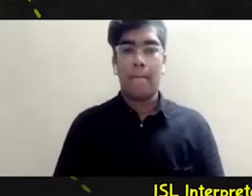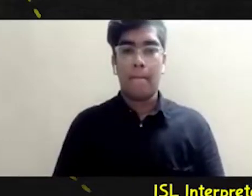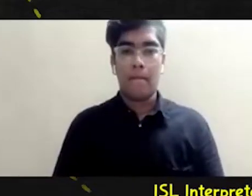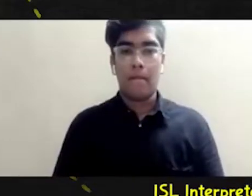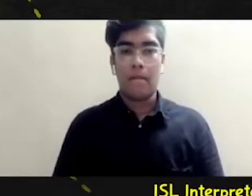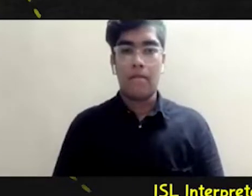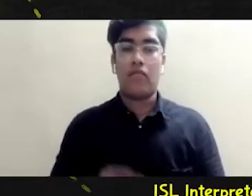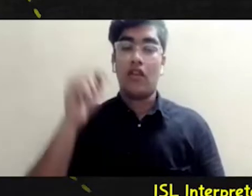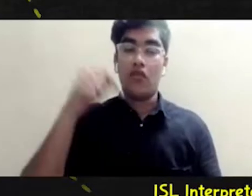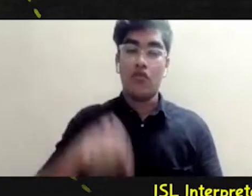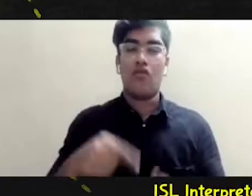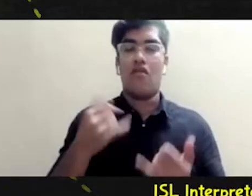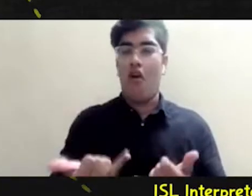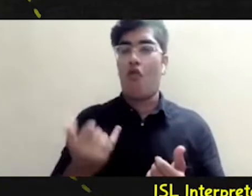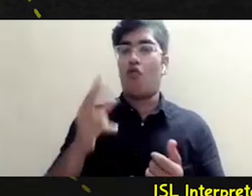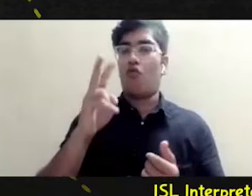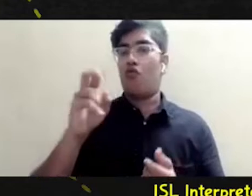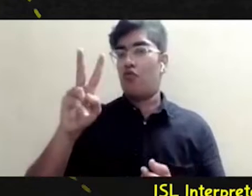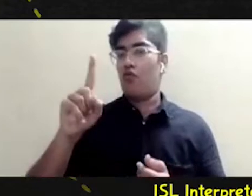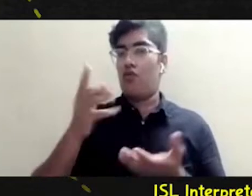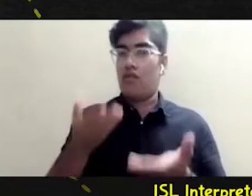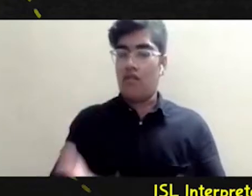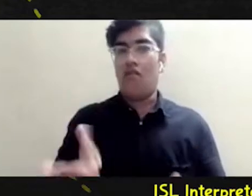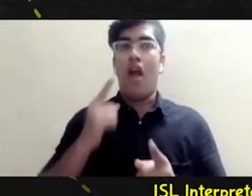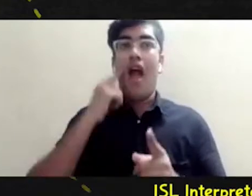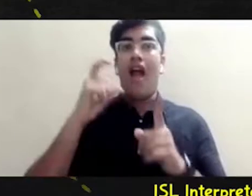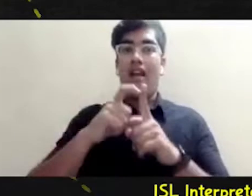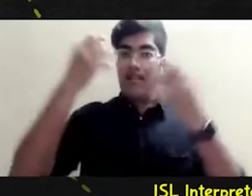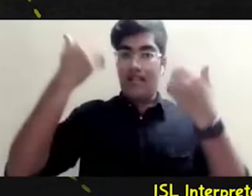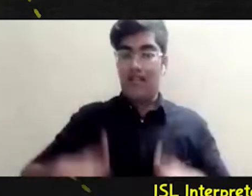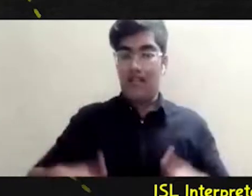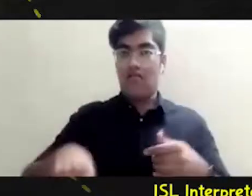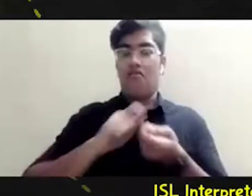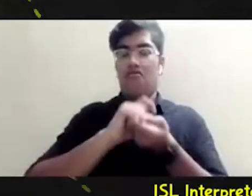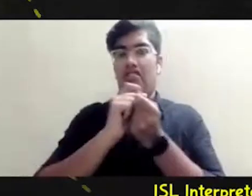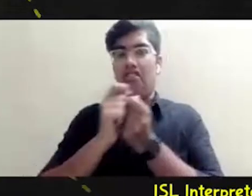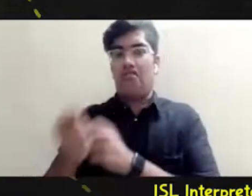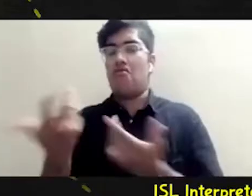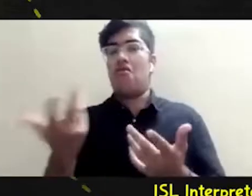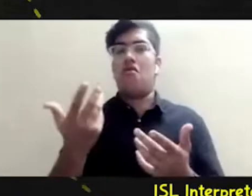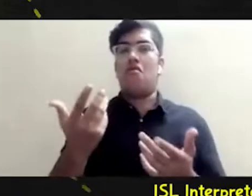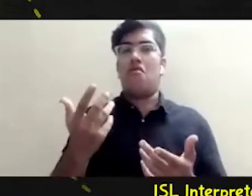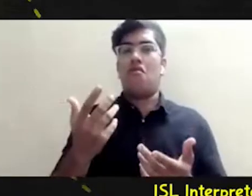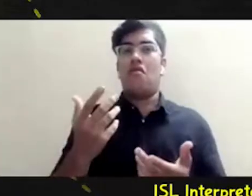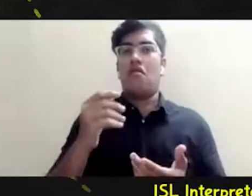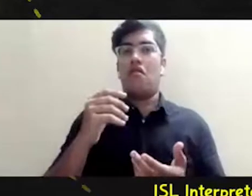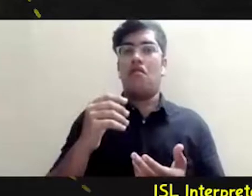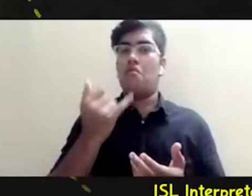today's context and in coming years, identities are manipulated to actually